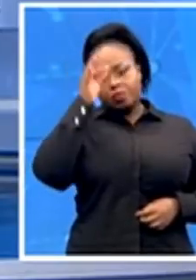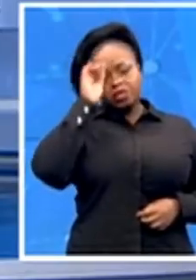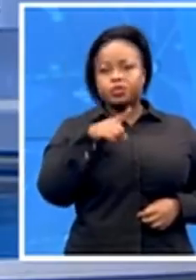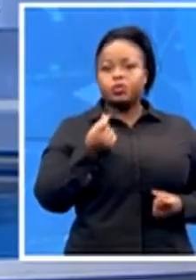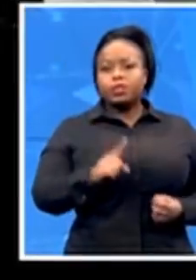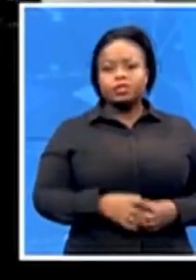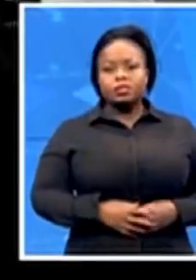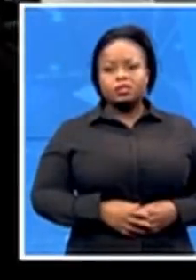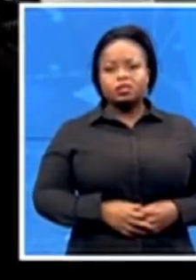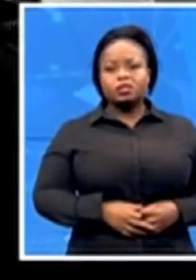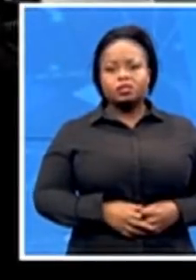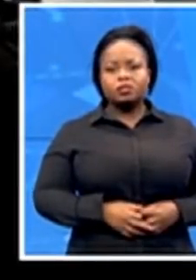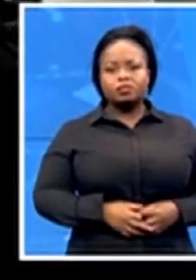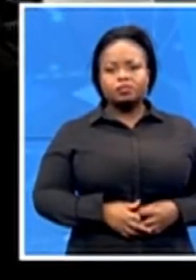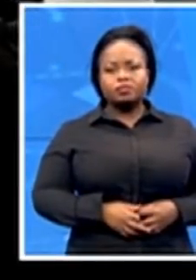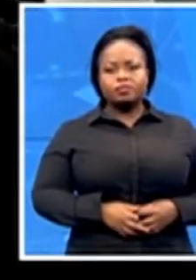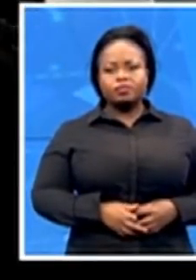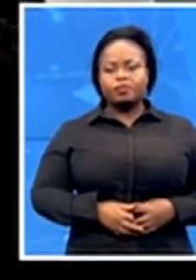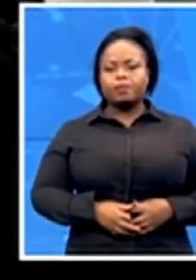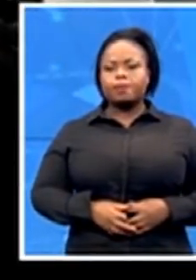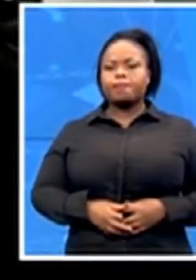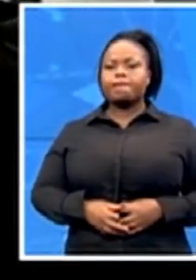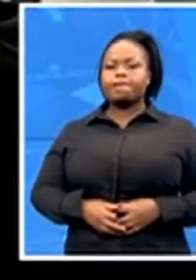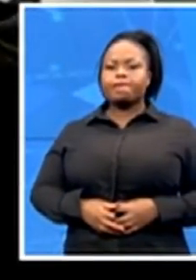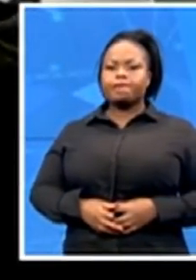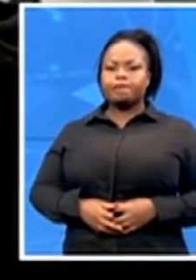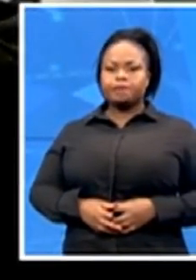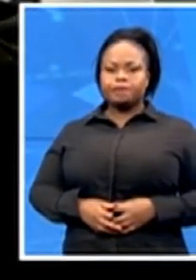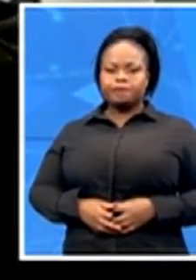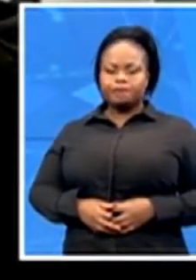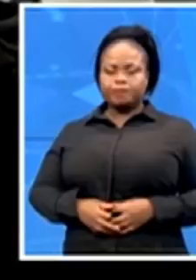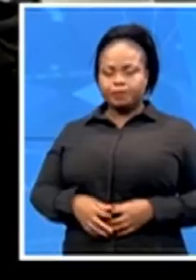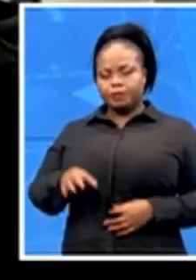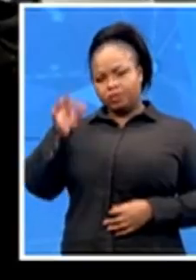Well, what the police should have done would have been to...